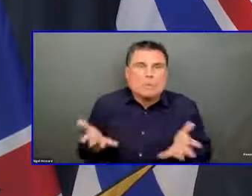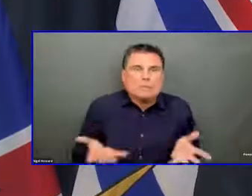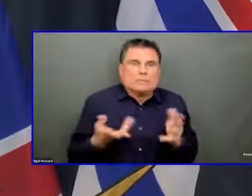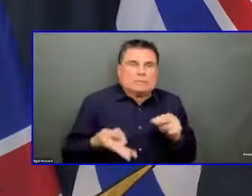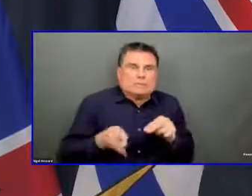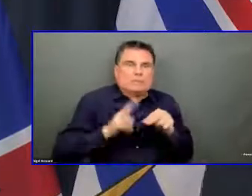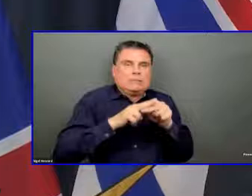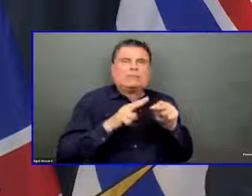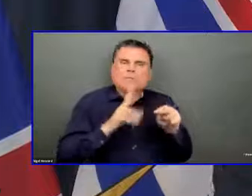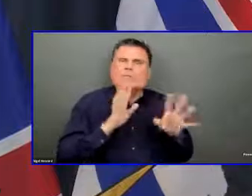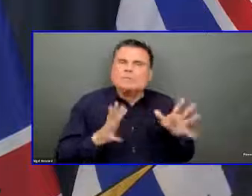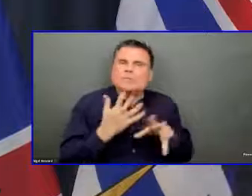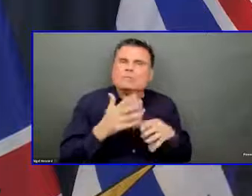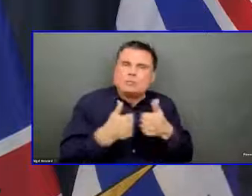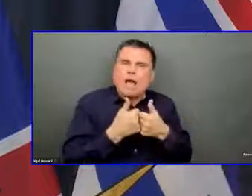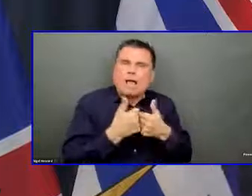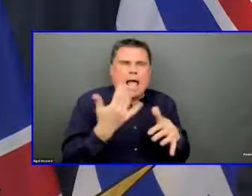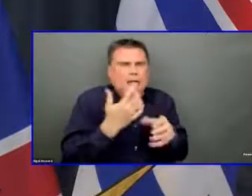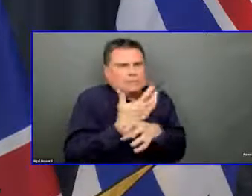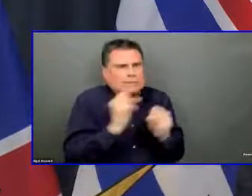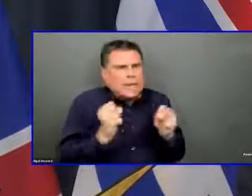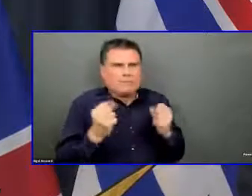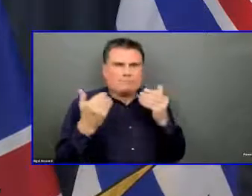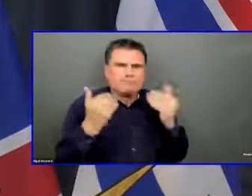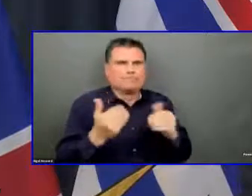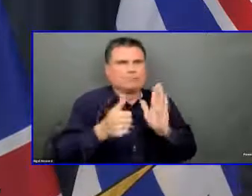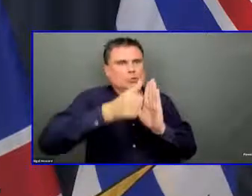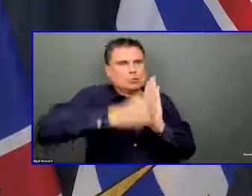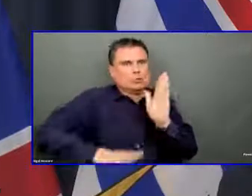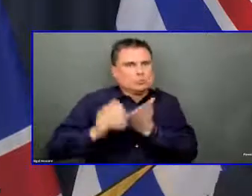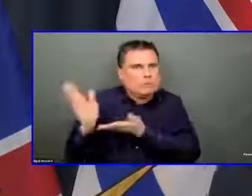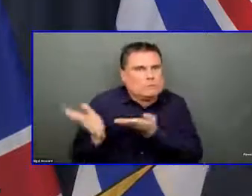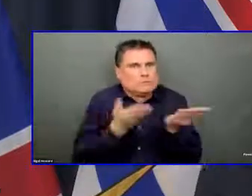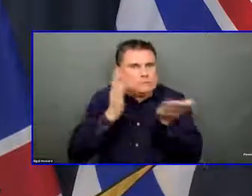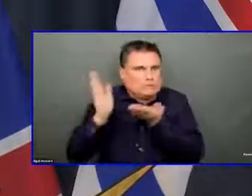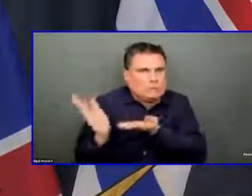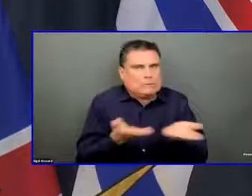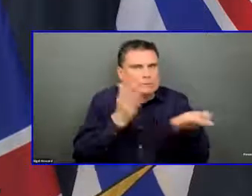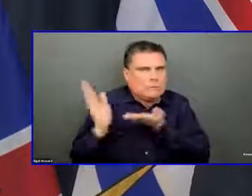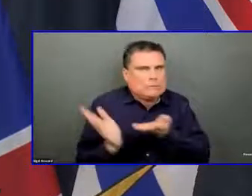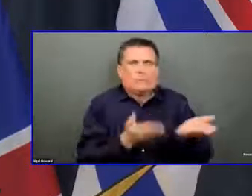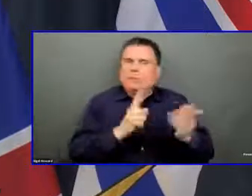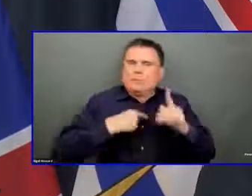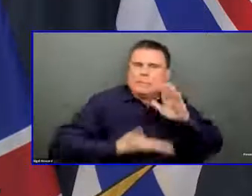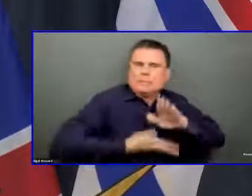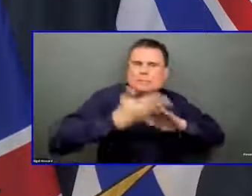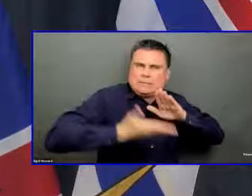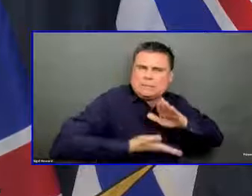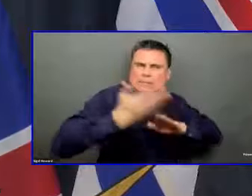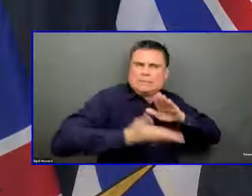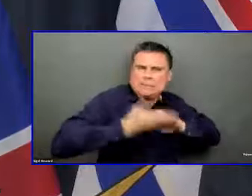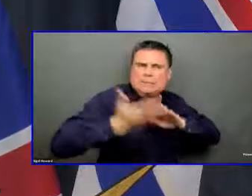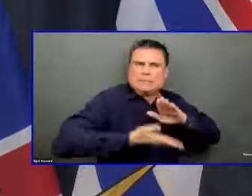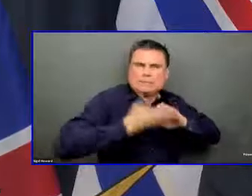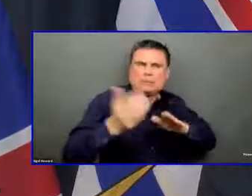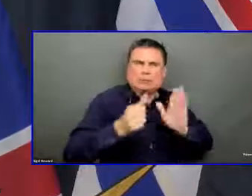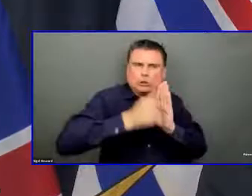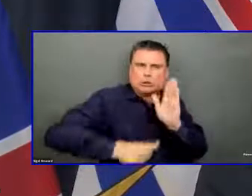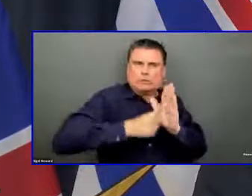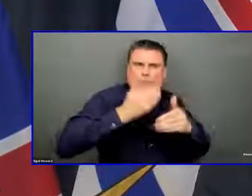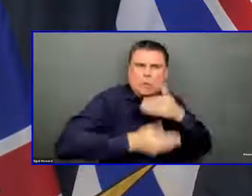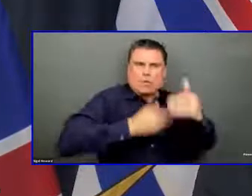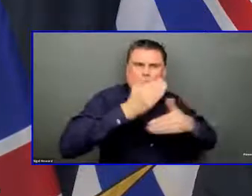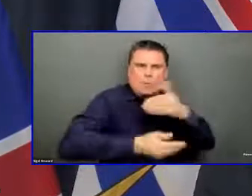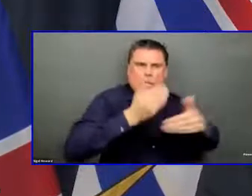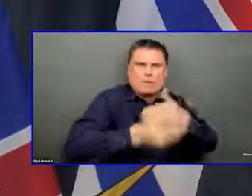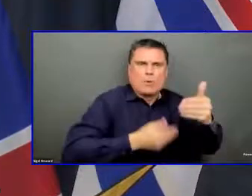want to thank them for this ongoing effort. I was asked for an update on the programs to support